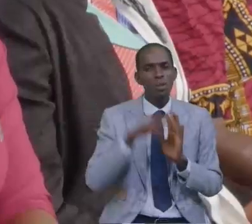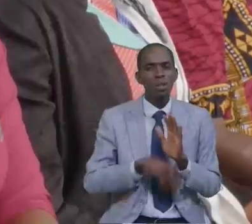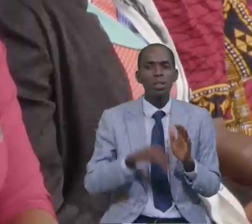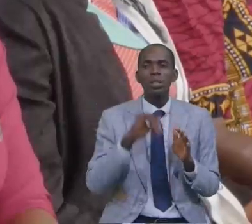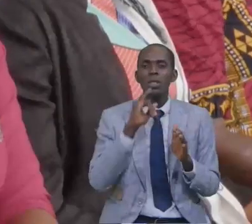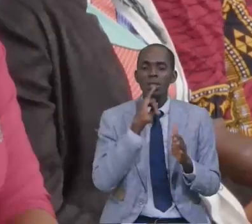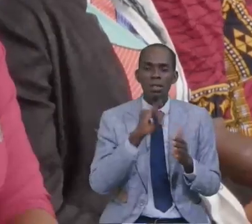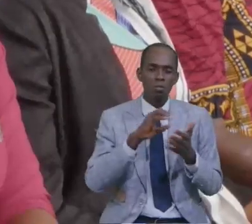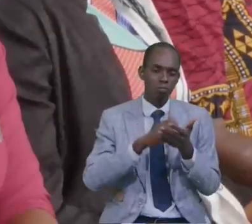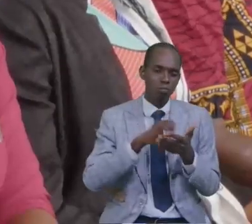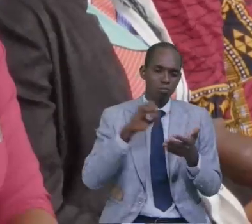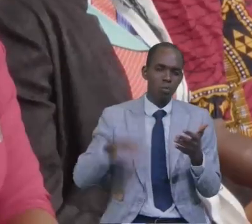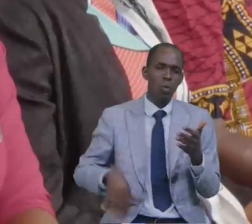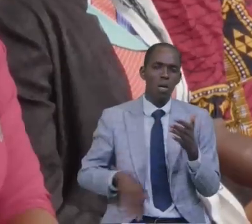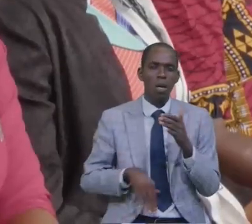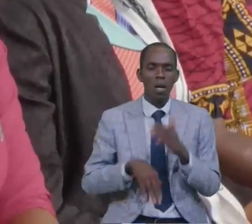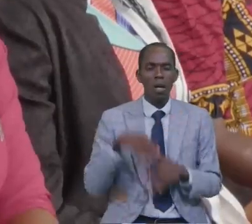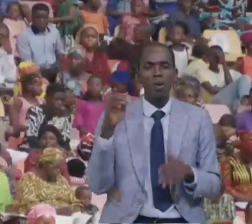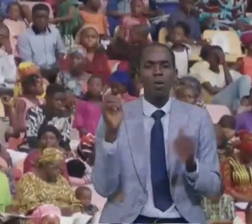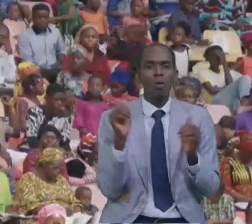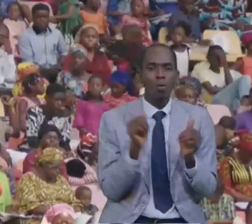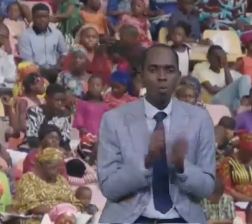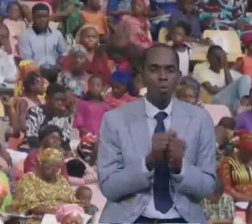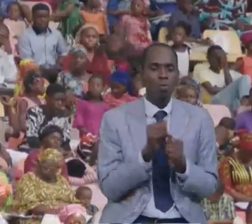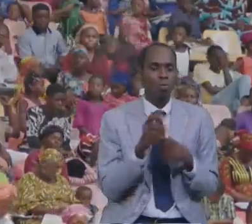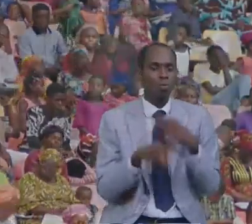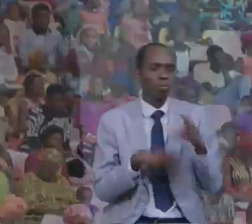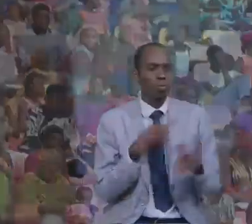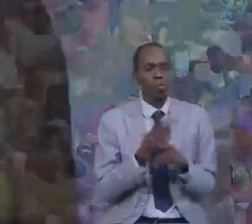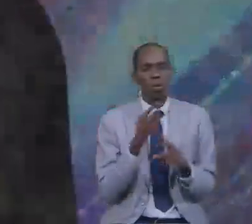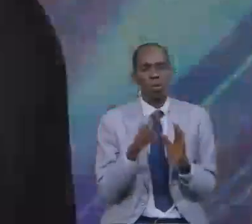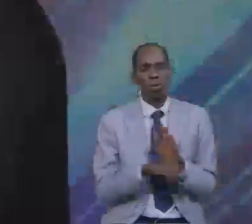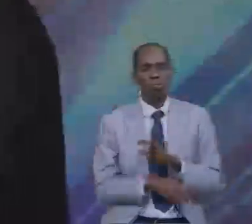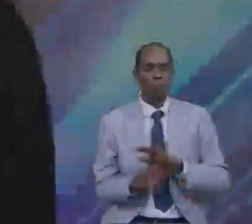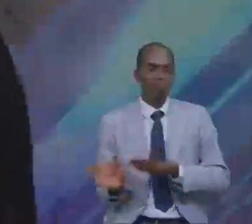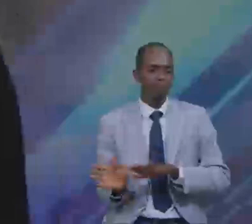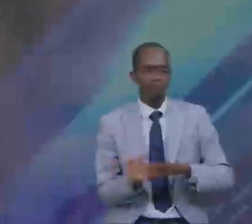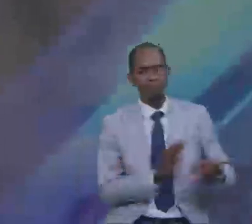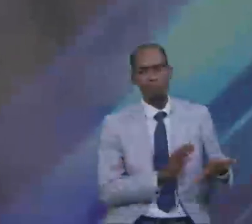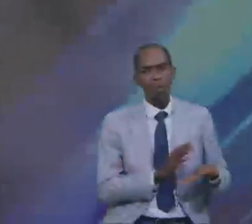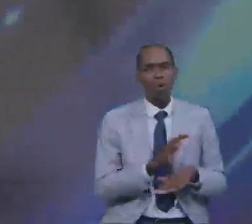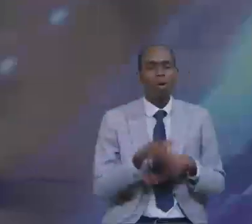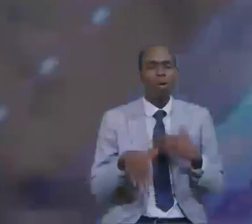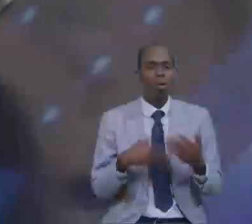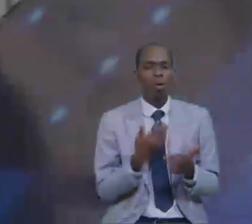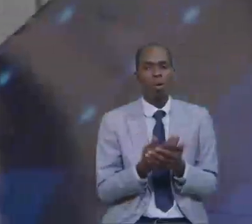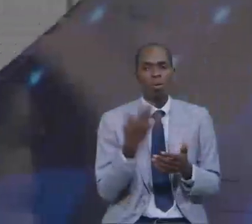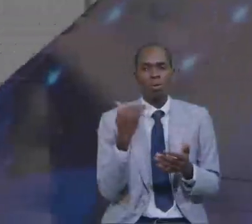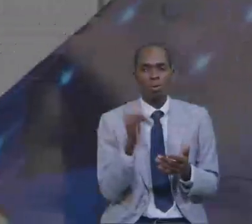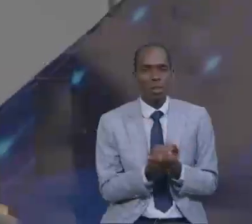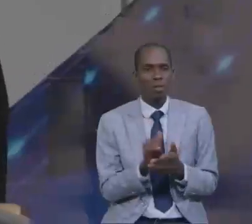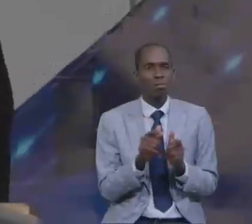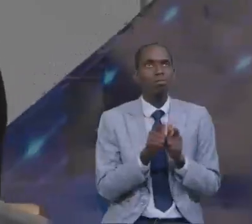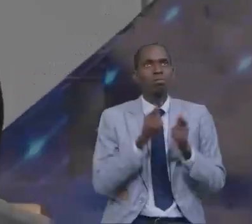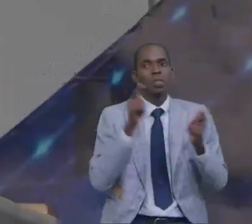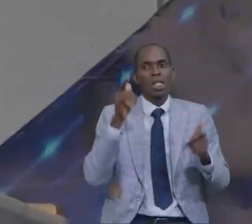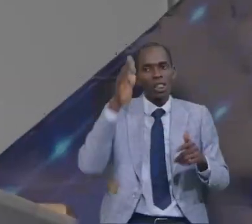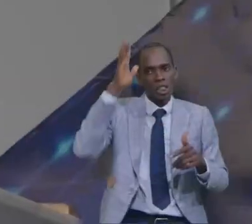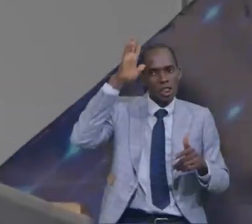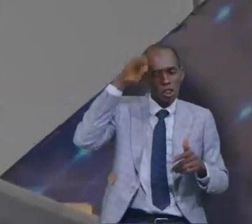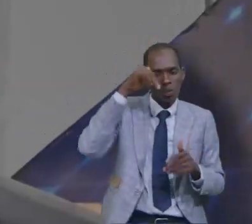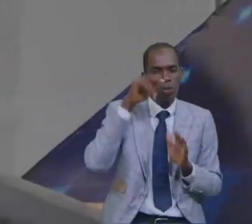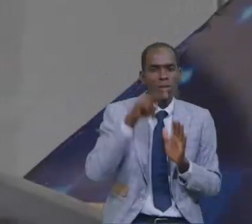of naughtiness, get them off and receive with meekness the